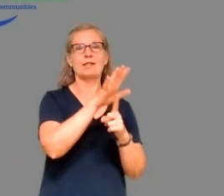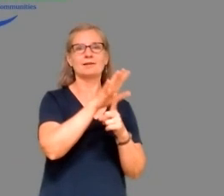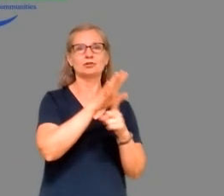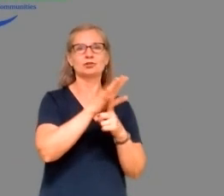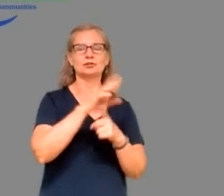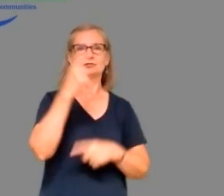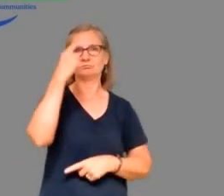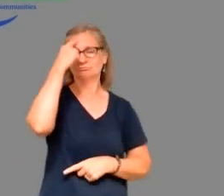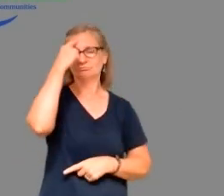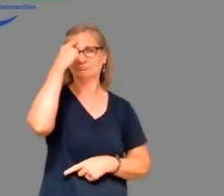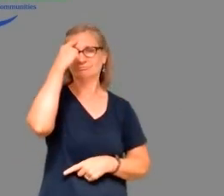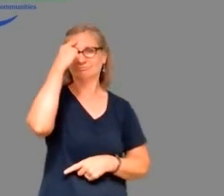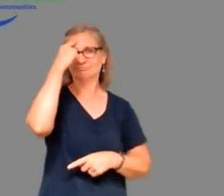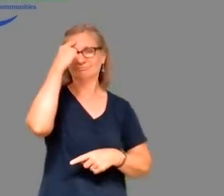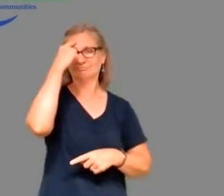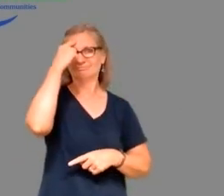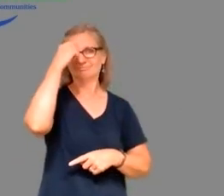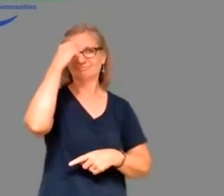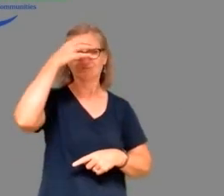Mm-hmm. So.